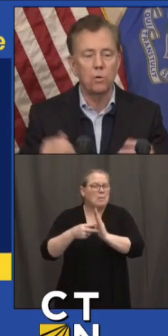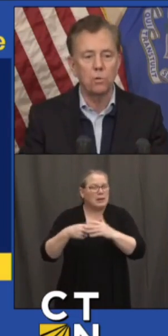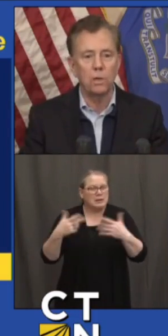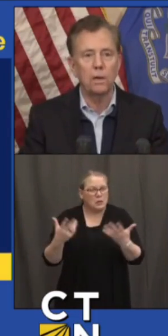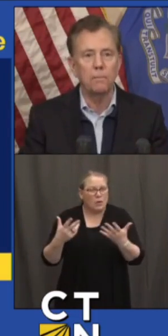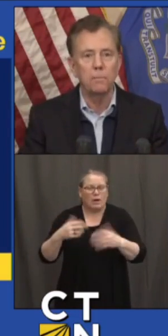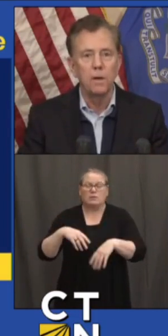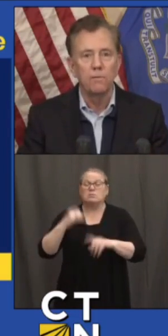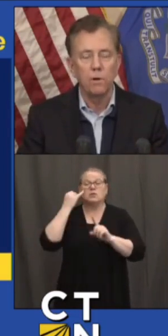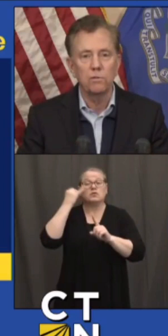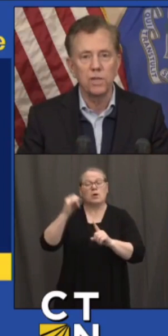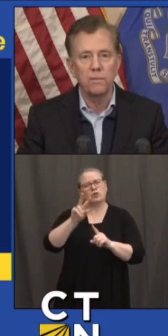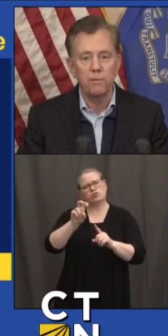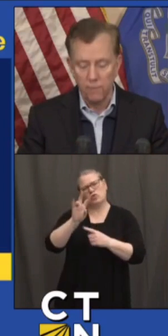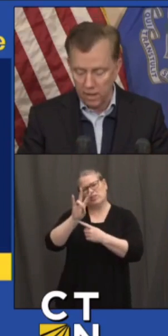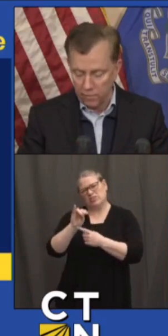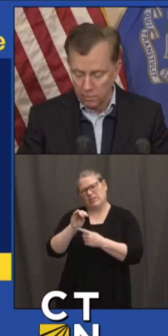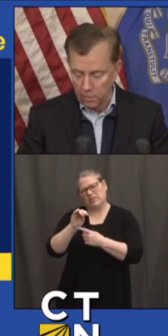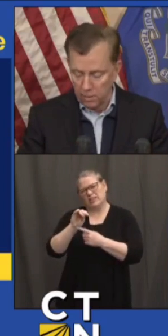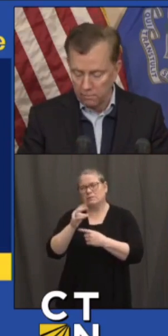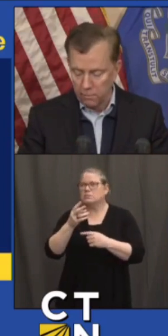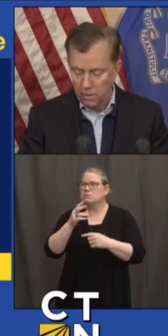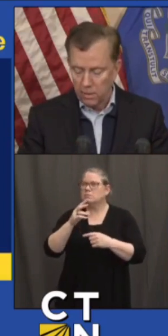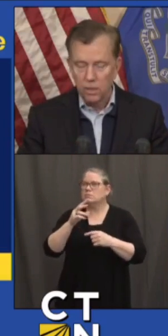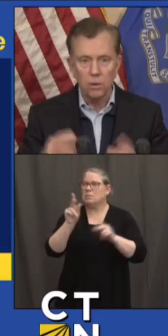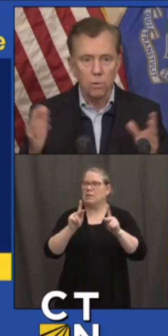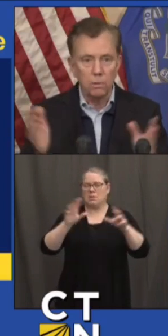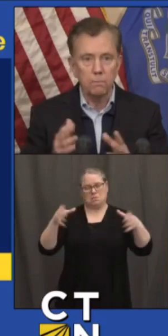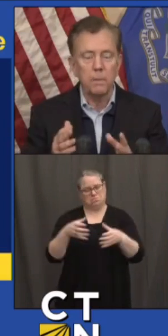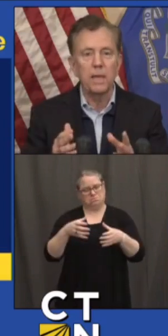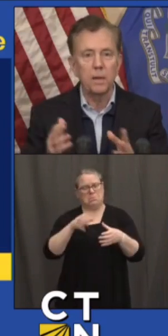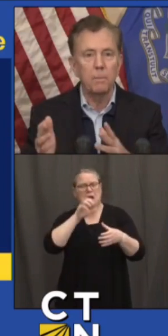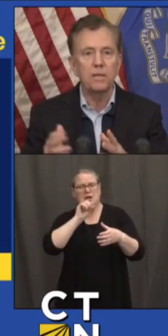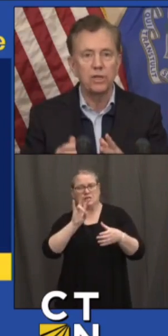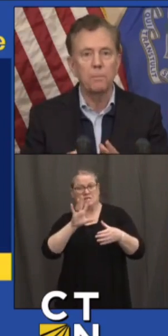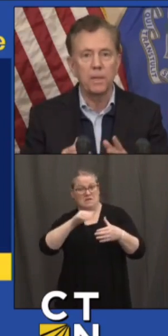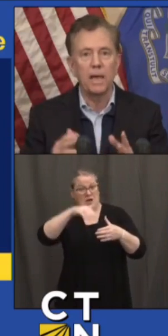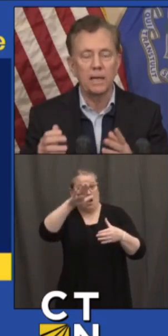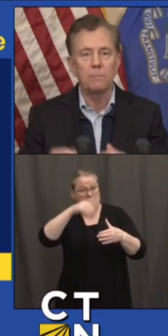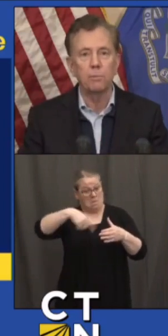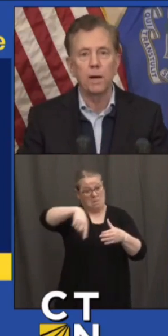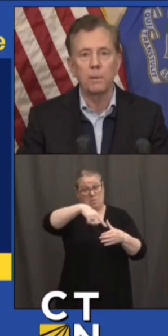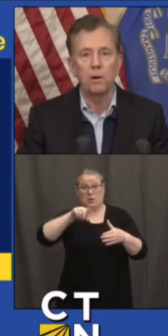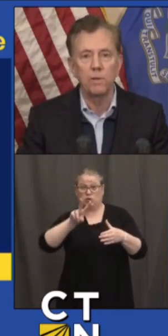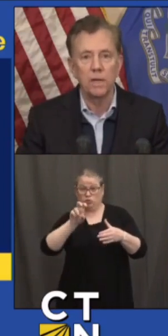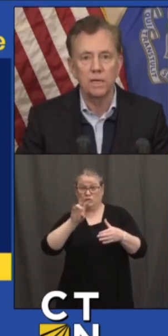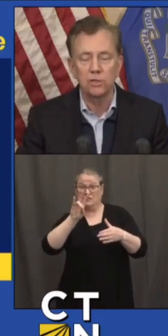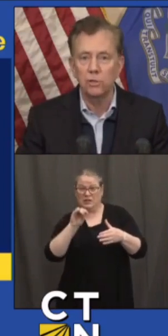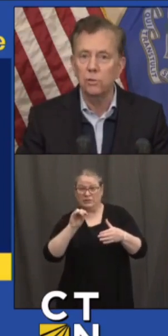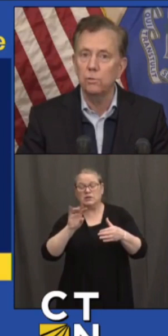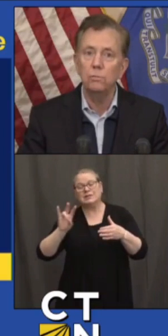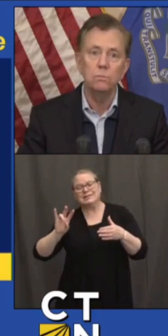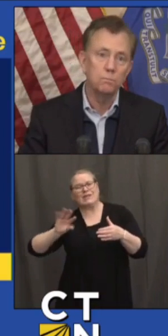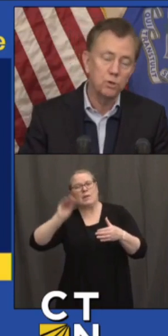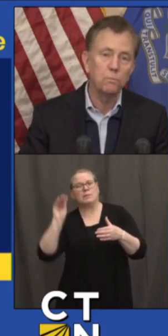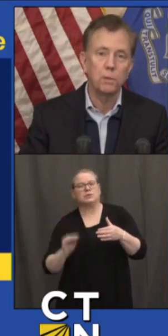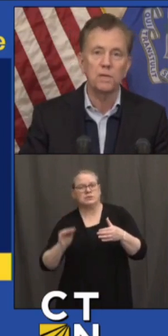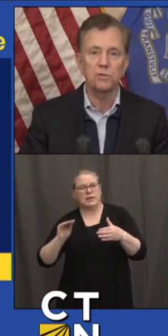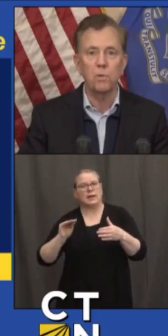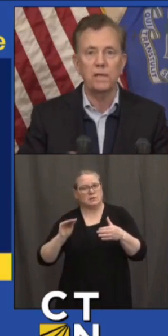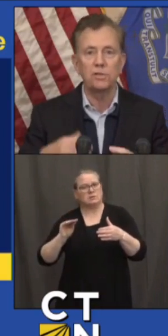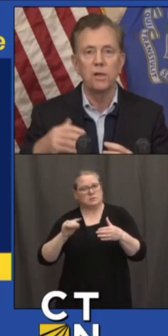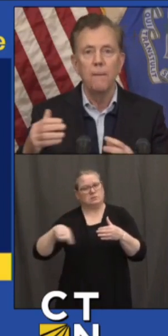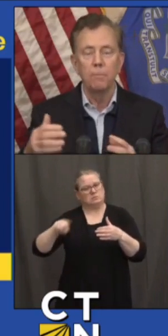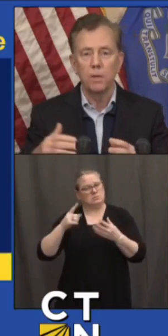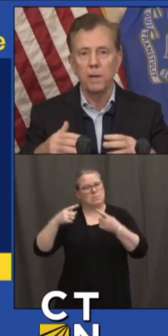270,000 total folks 75 and above, you know, we're making a big chip in that. And probably over the next two